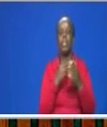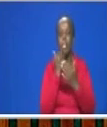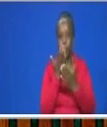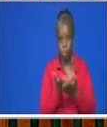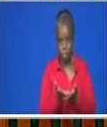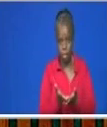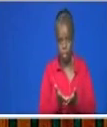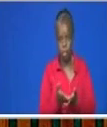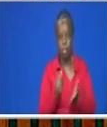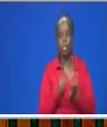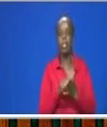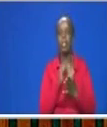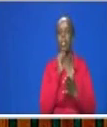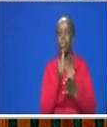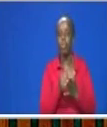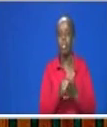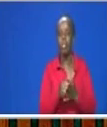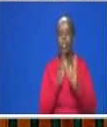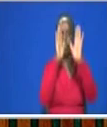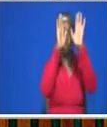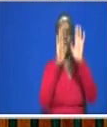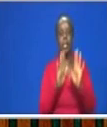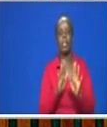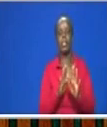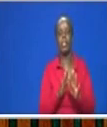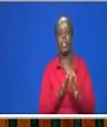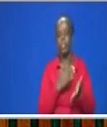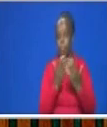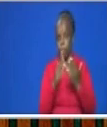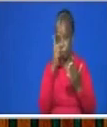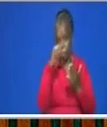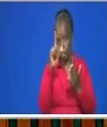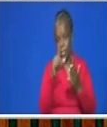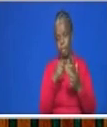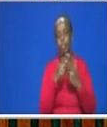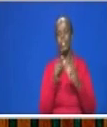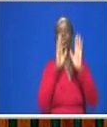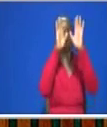responses that are not necessary, although they might be correct.